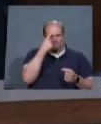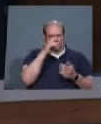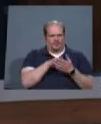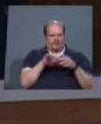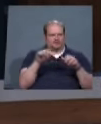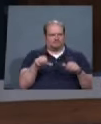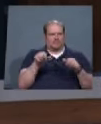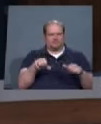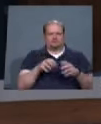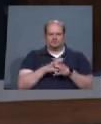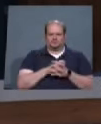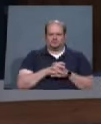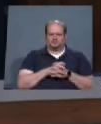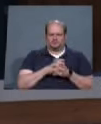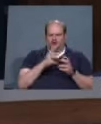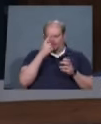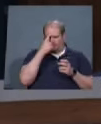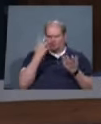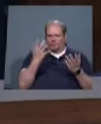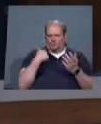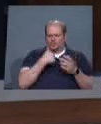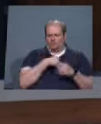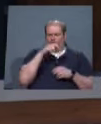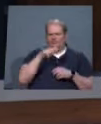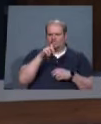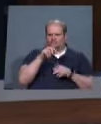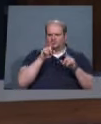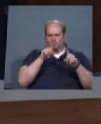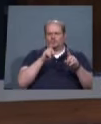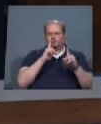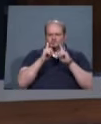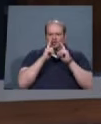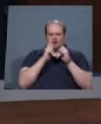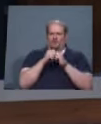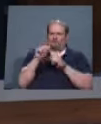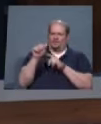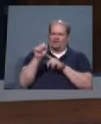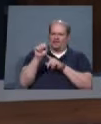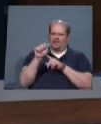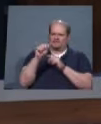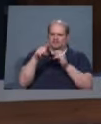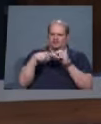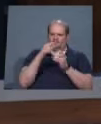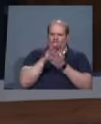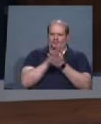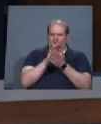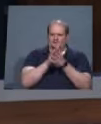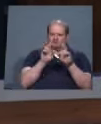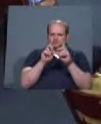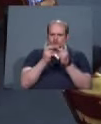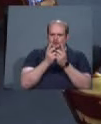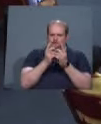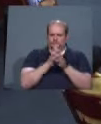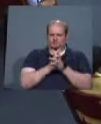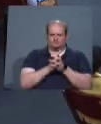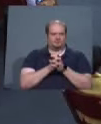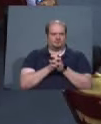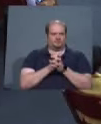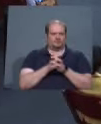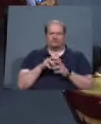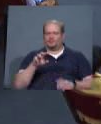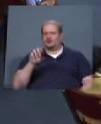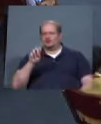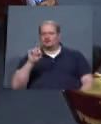possible. I think where we really need to go and talk to ASA about the school district. I have another